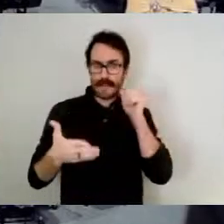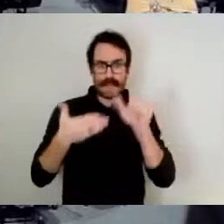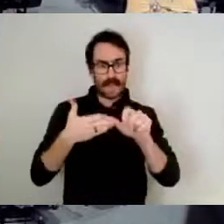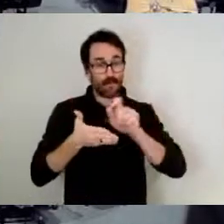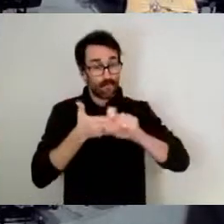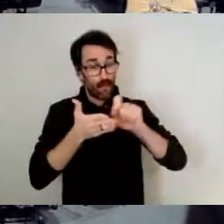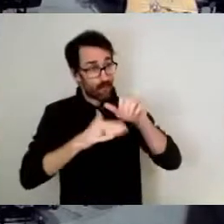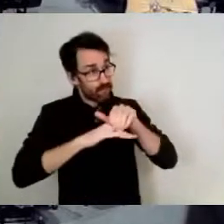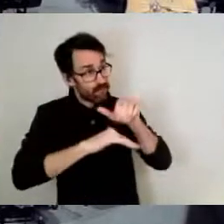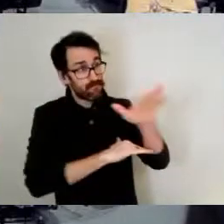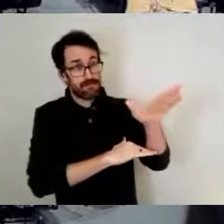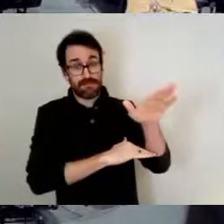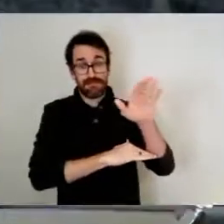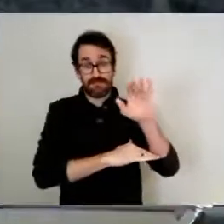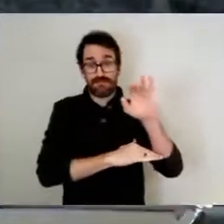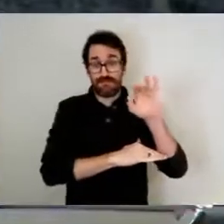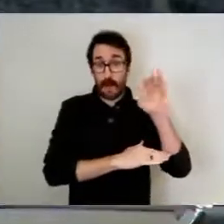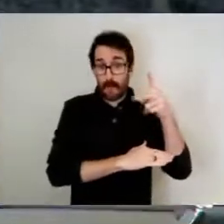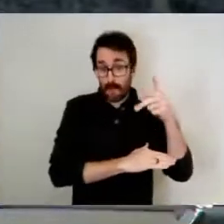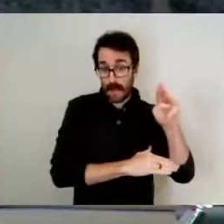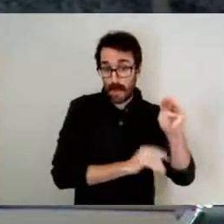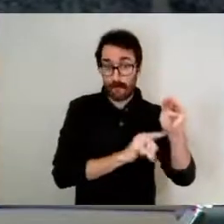in trying to bring this to an end?